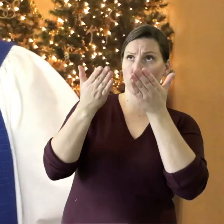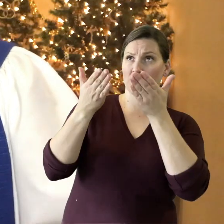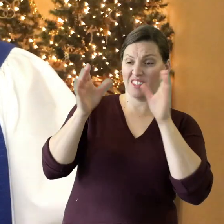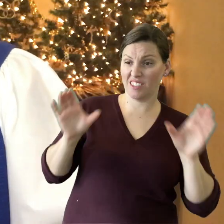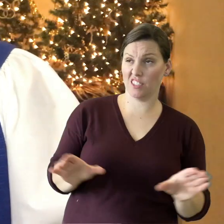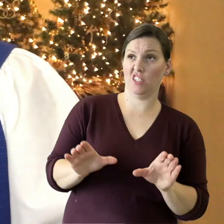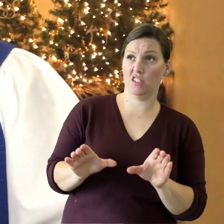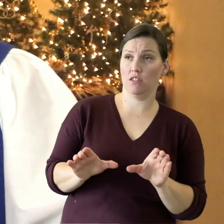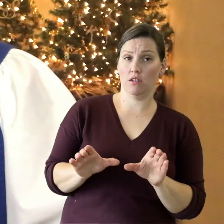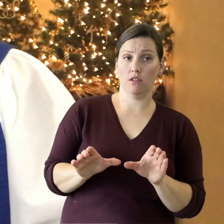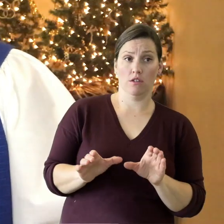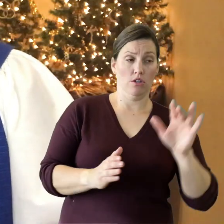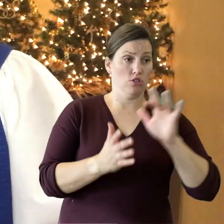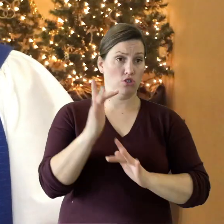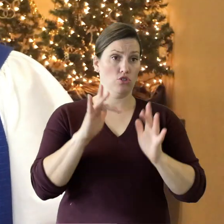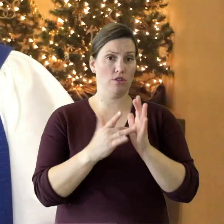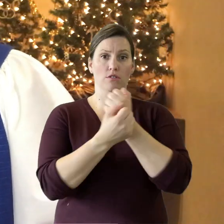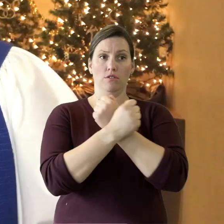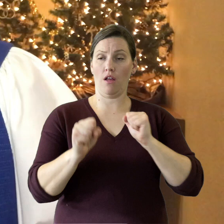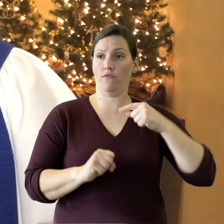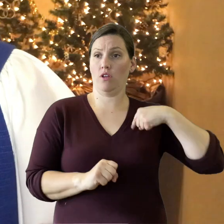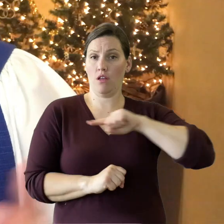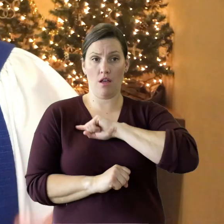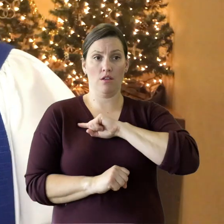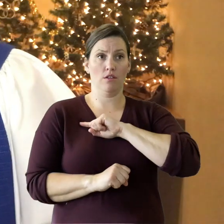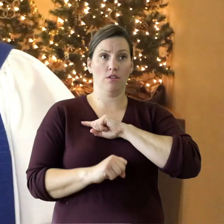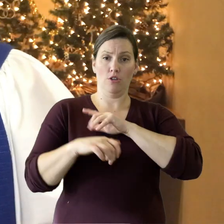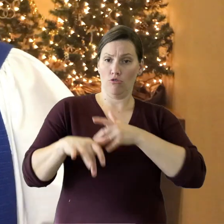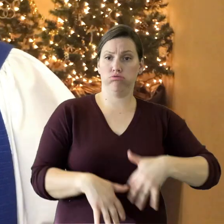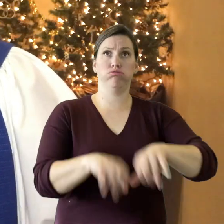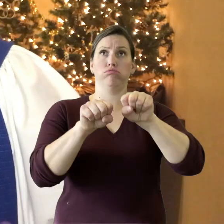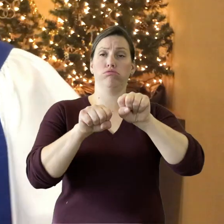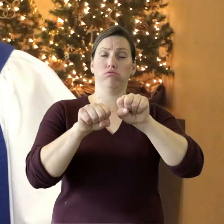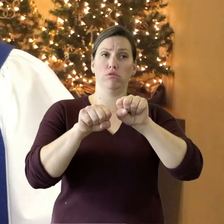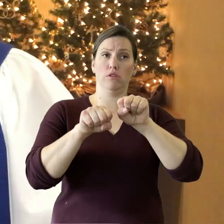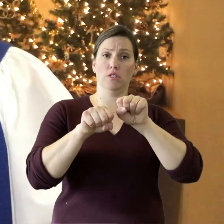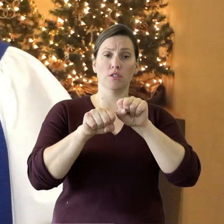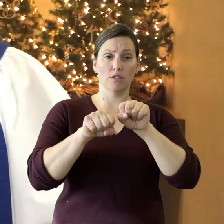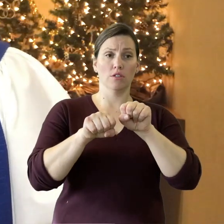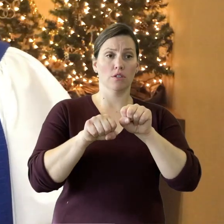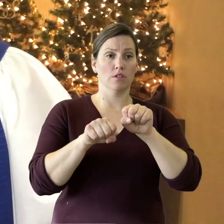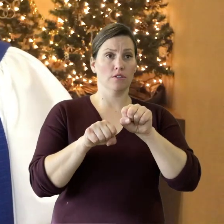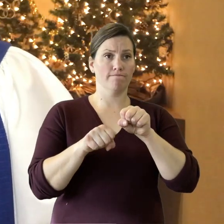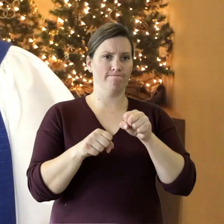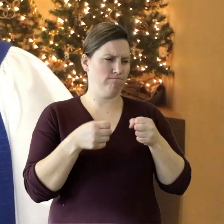describes what he has done for us. Jesus has saved us. He has rescued us